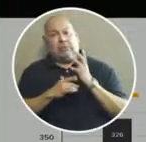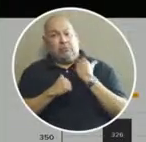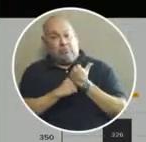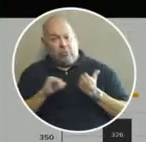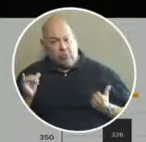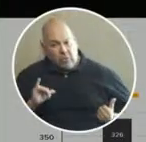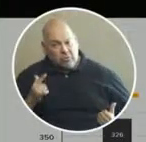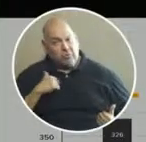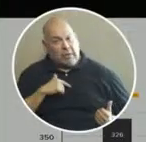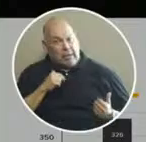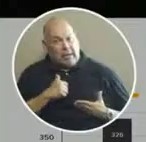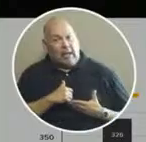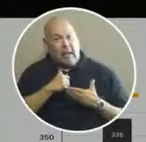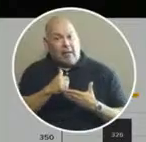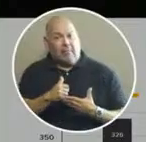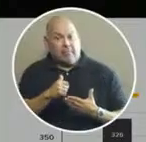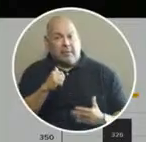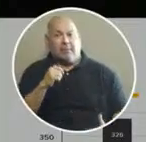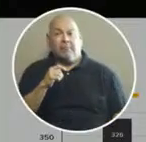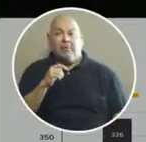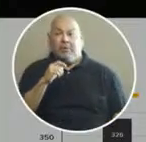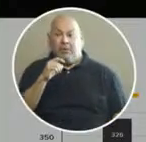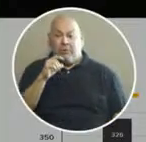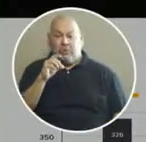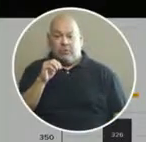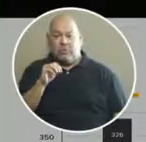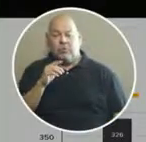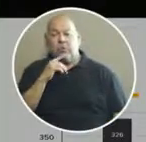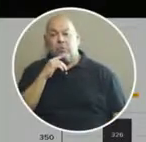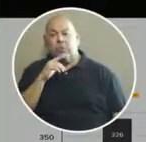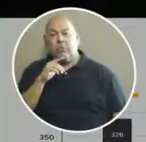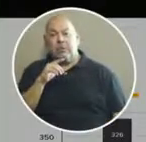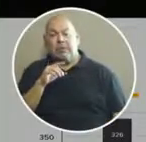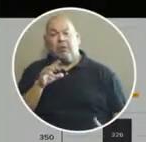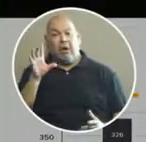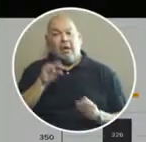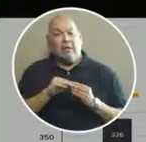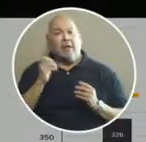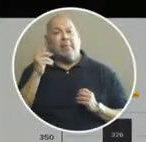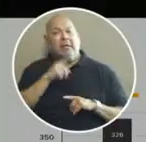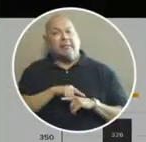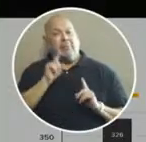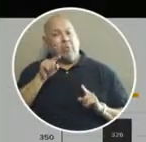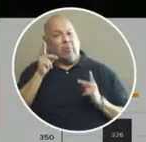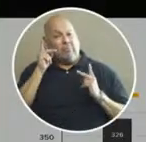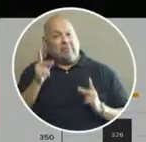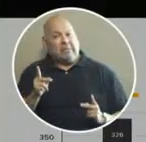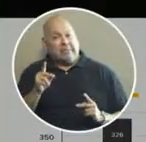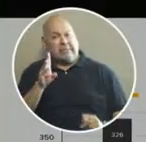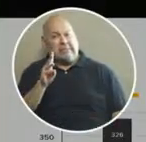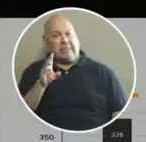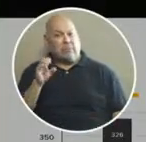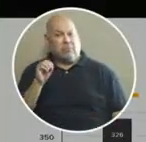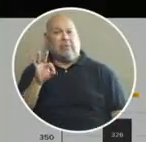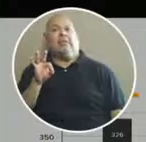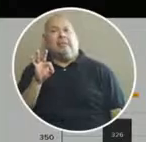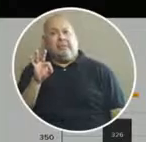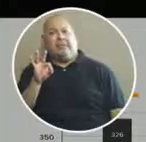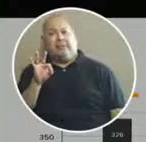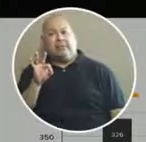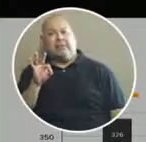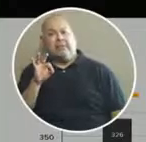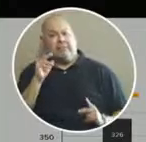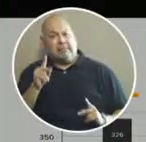and we did a total of 609 visits, so they can be compliant with the local